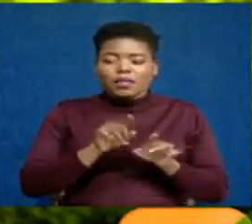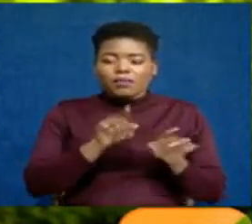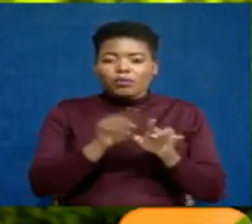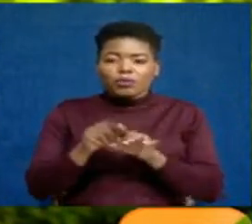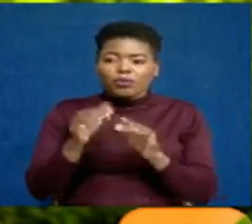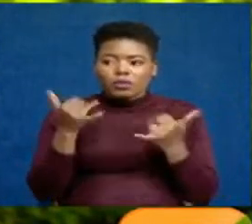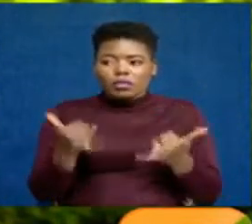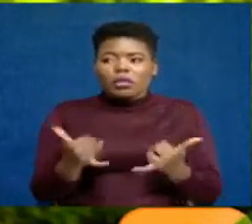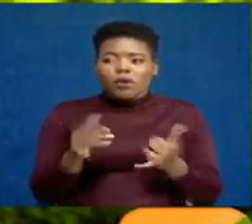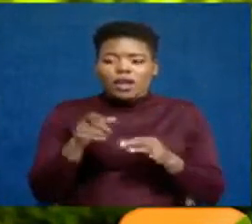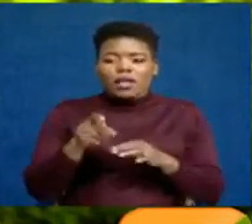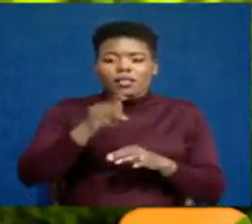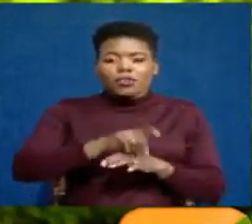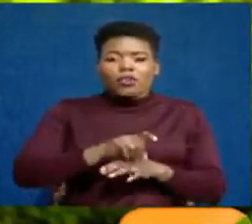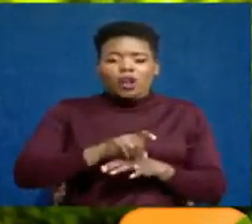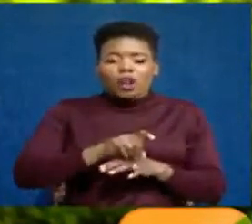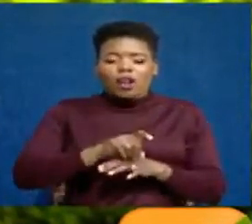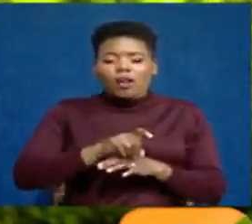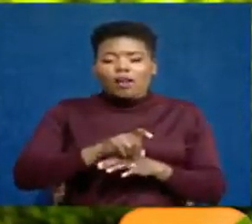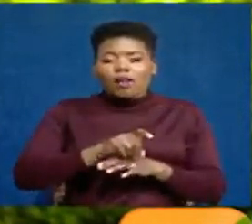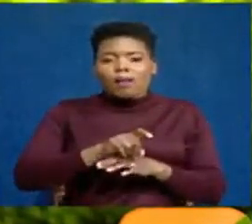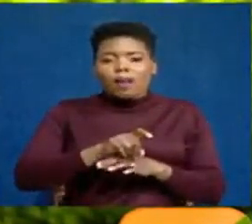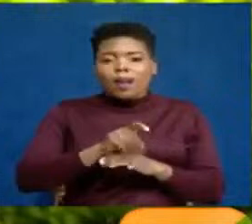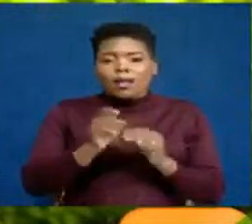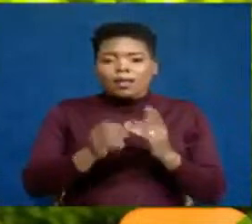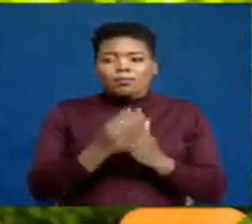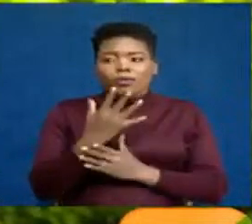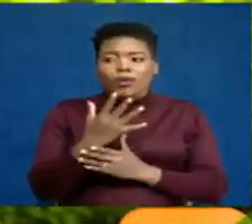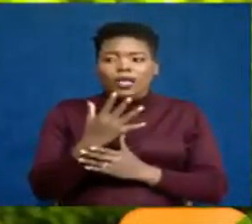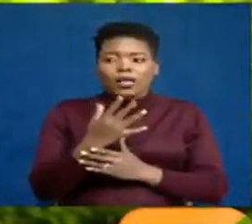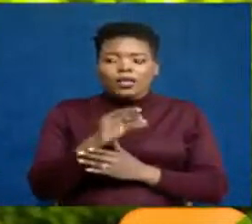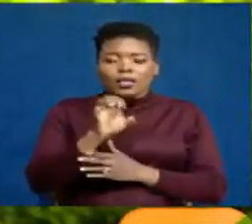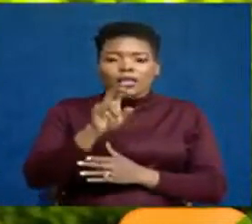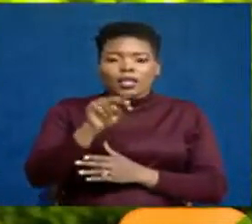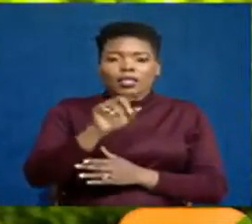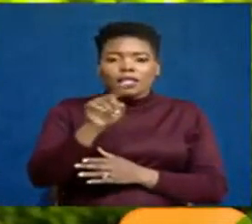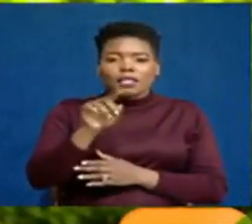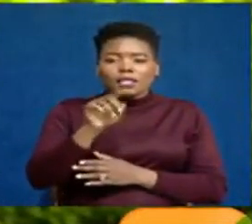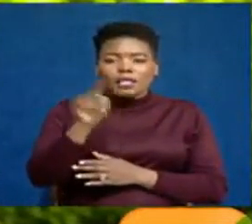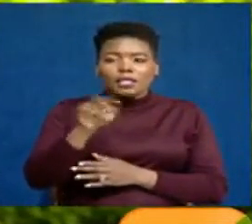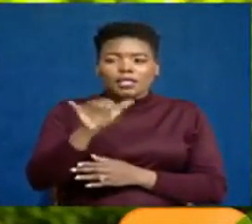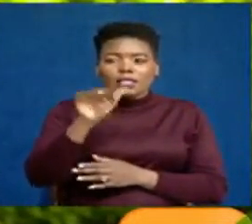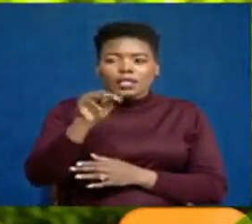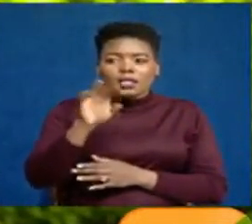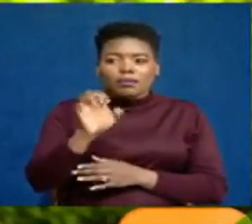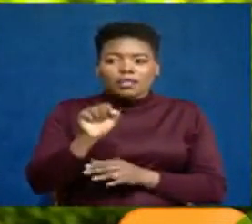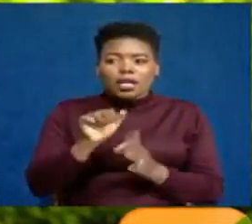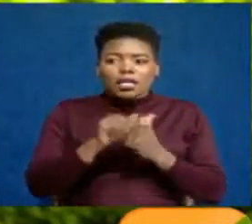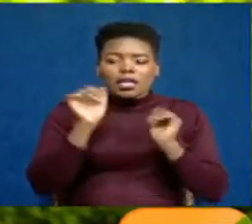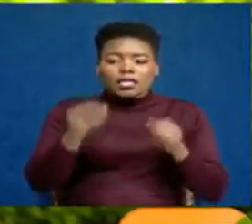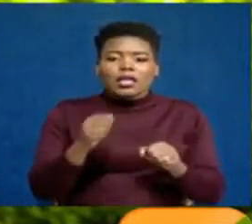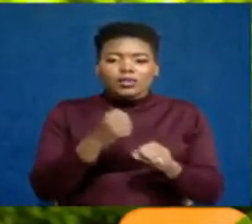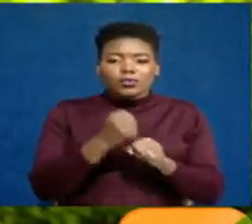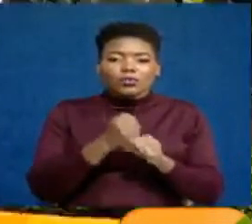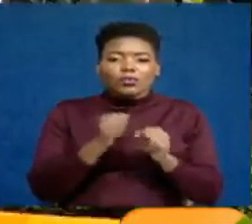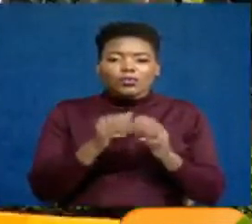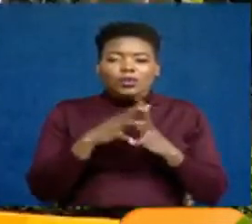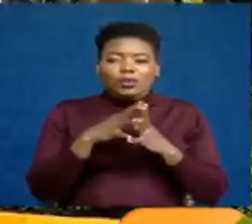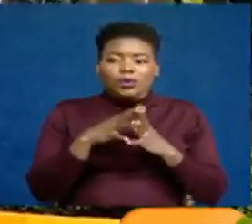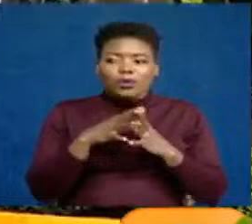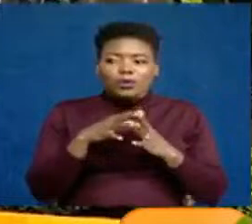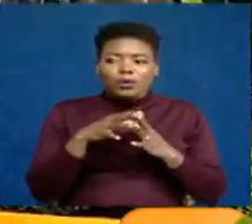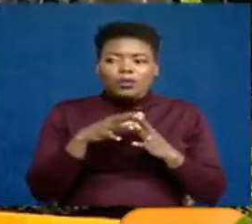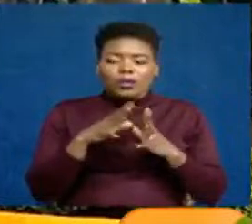now an additional component of producing the enzymes or the bacteria consortia that can do the degradation.